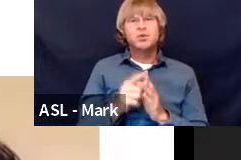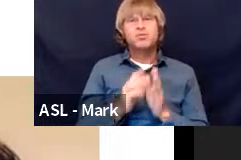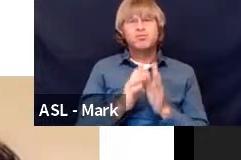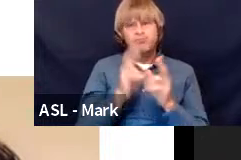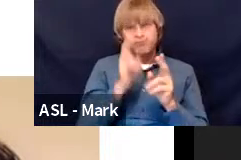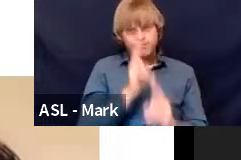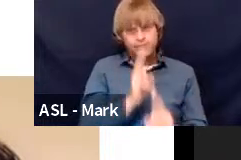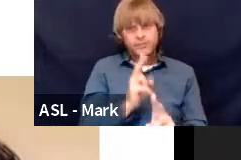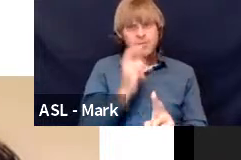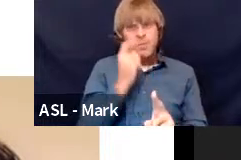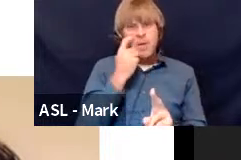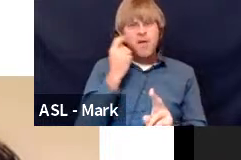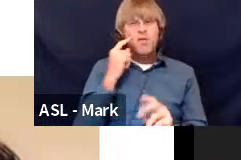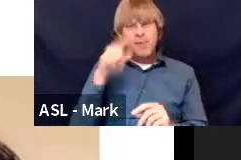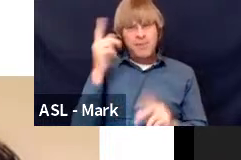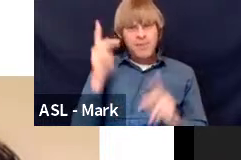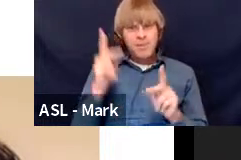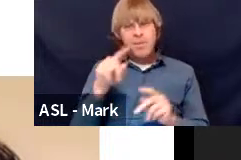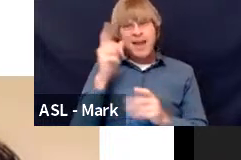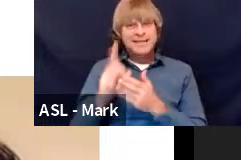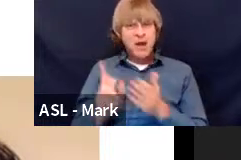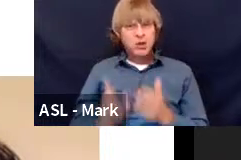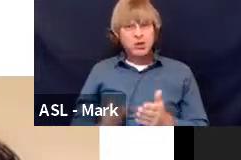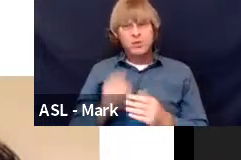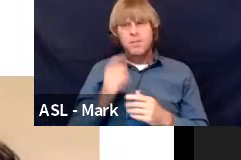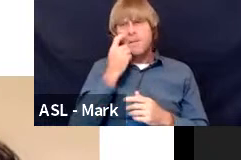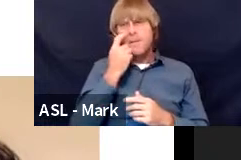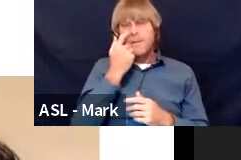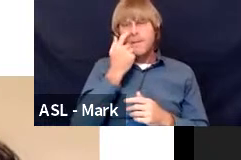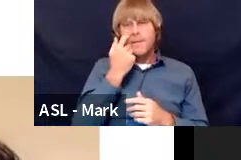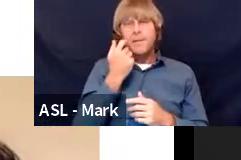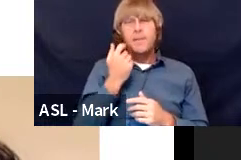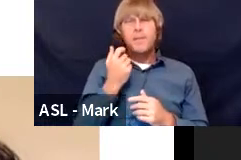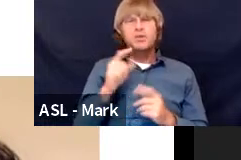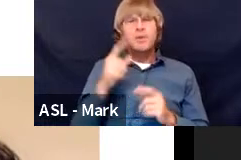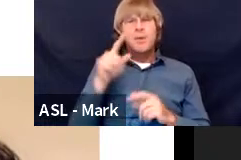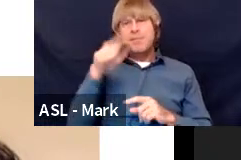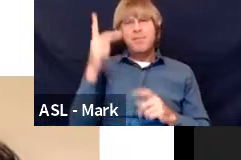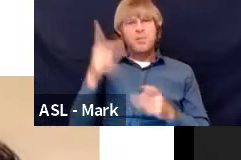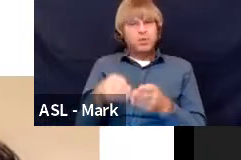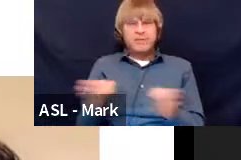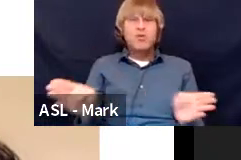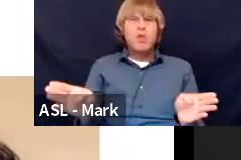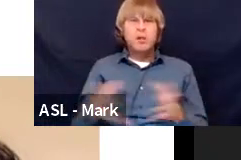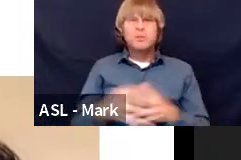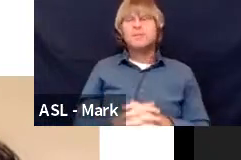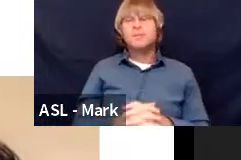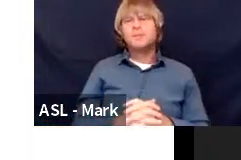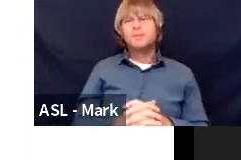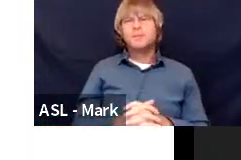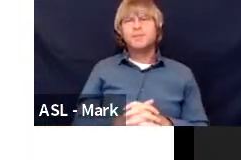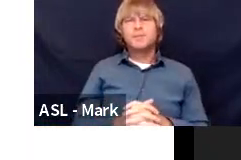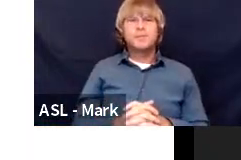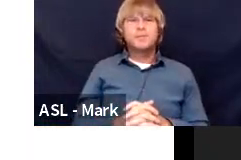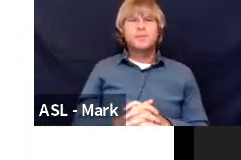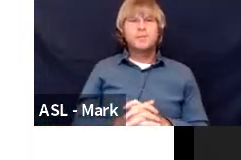that for Black people, Black designers, just Black people in general, I should say.